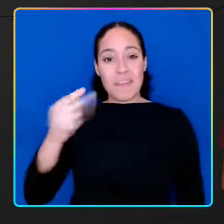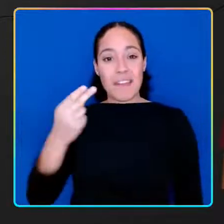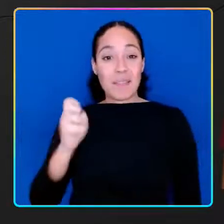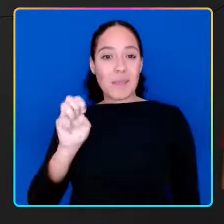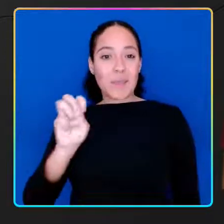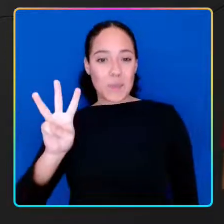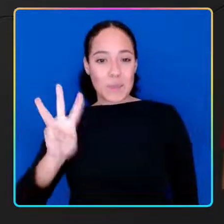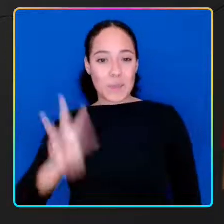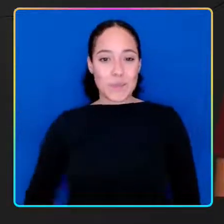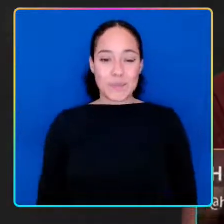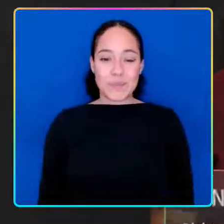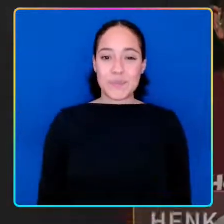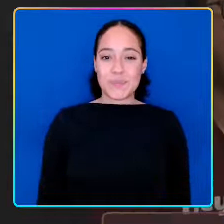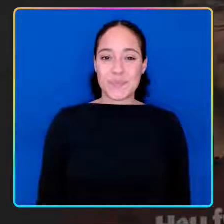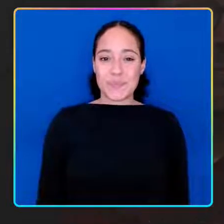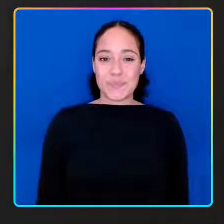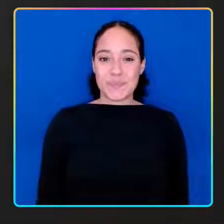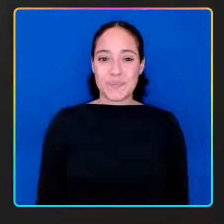AI.